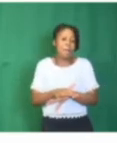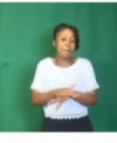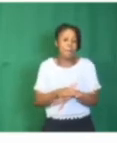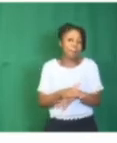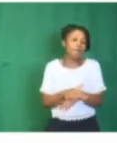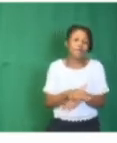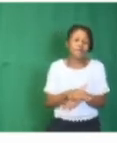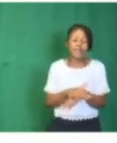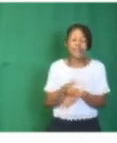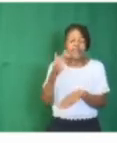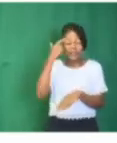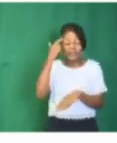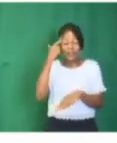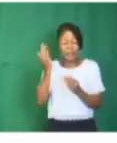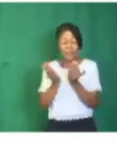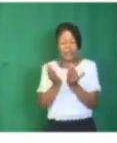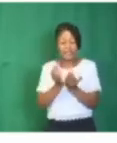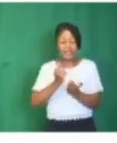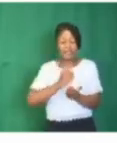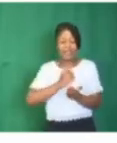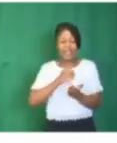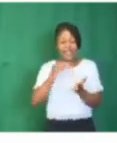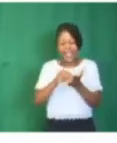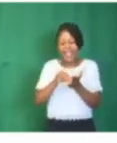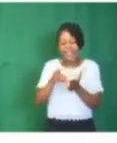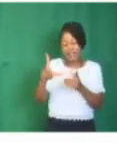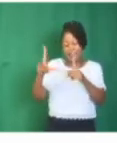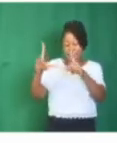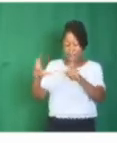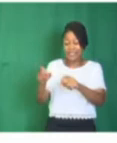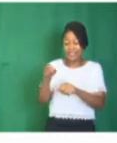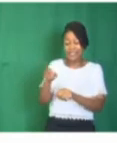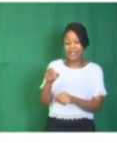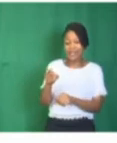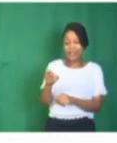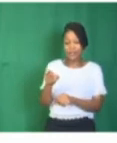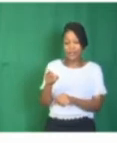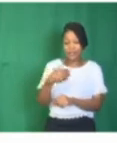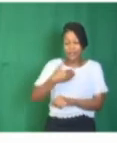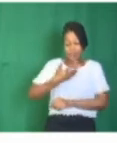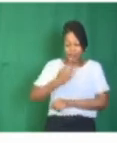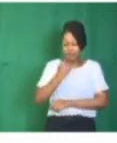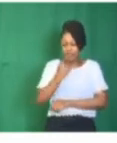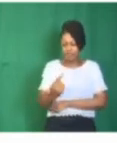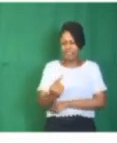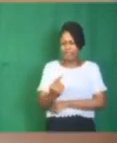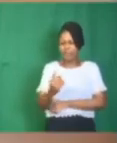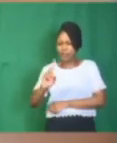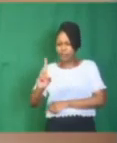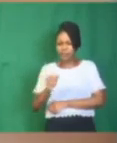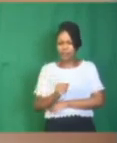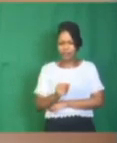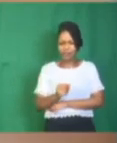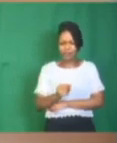my grade 7s there. We have this diagram. Before we go to the diagram, I want to tell you that this